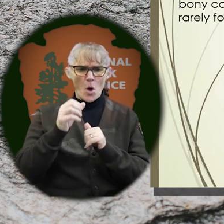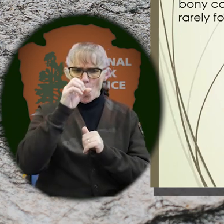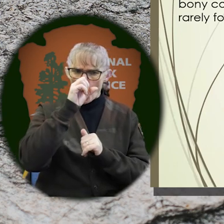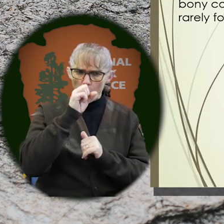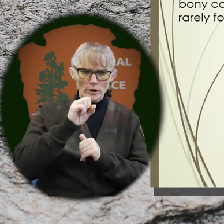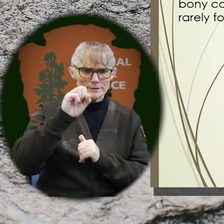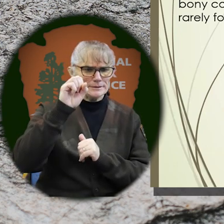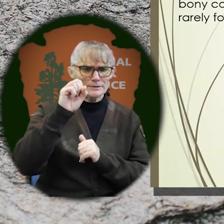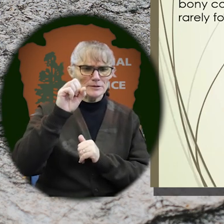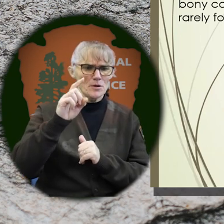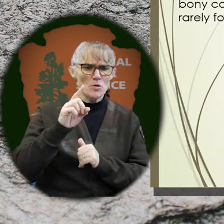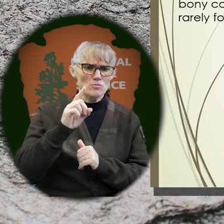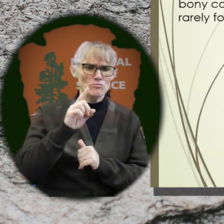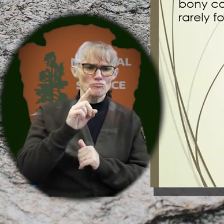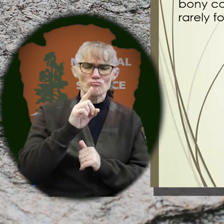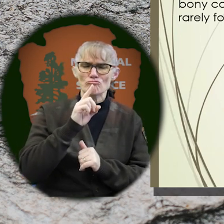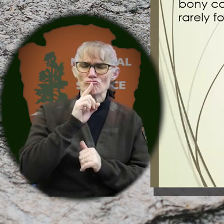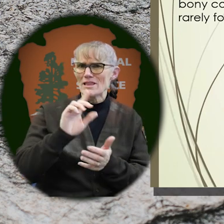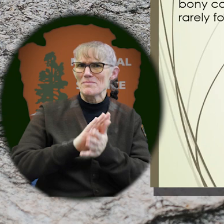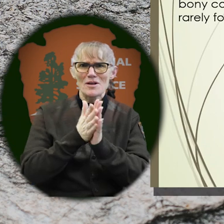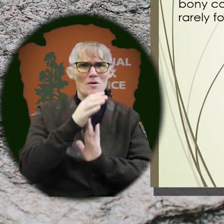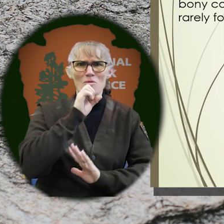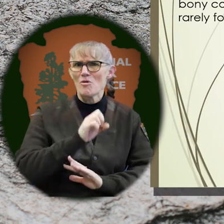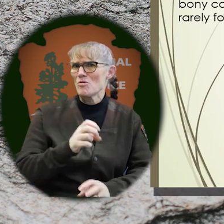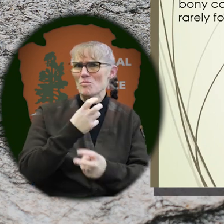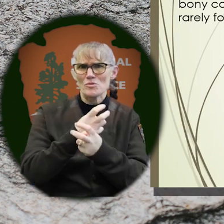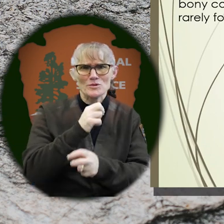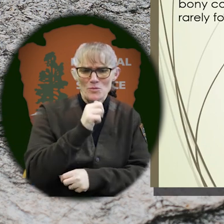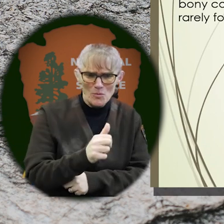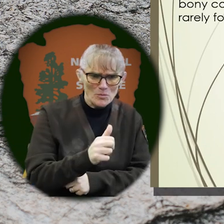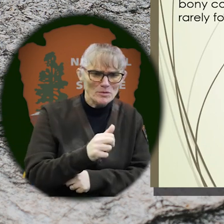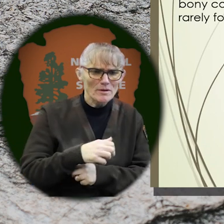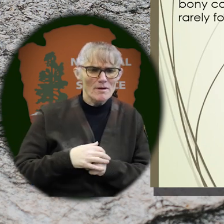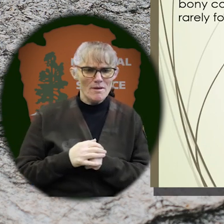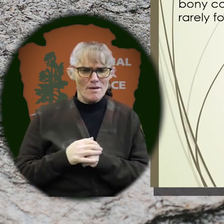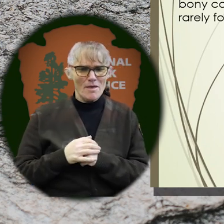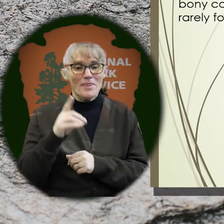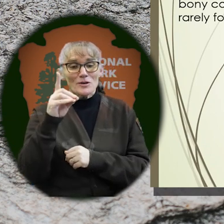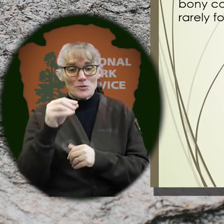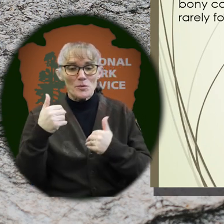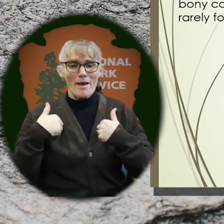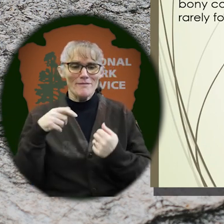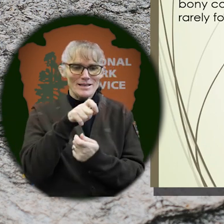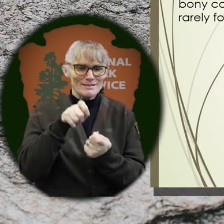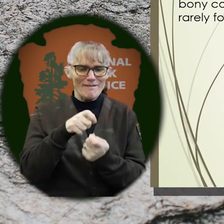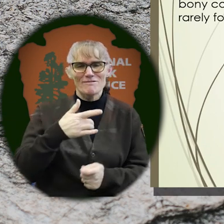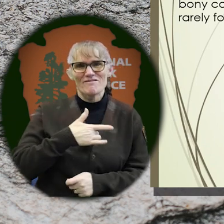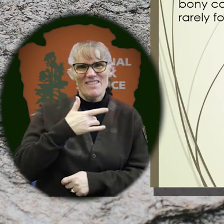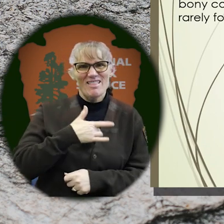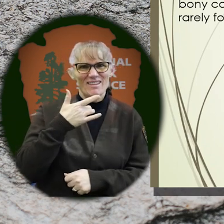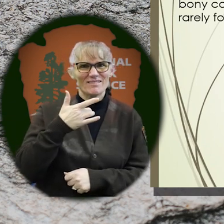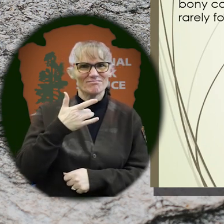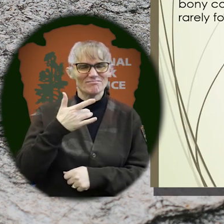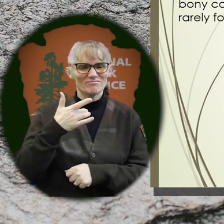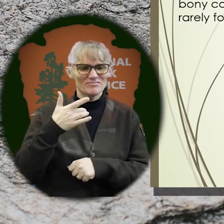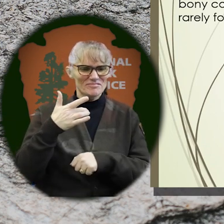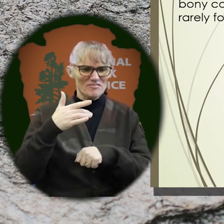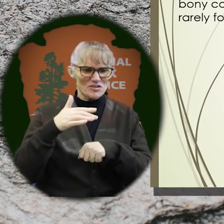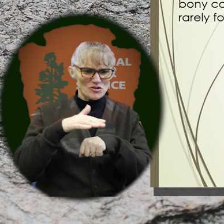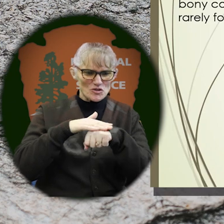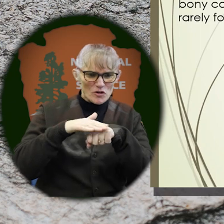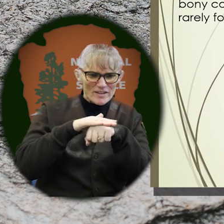horns don't really fossilize well in the fossil record, they do have a specific texture on the